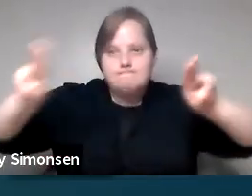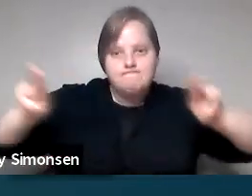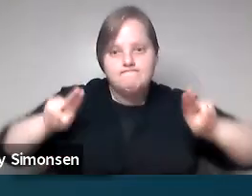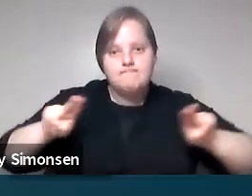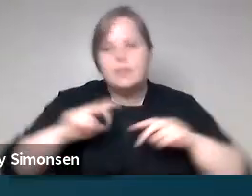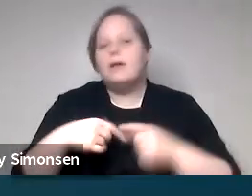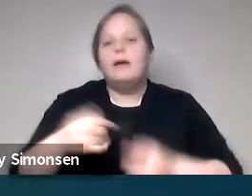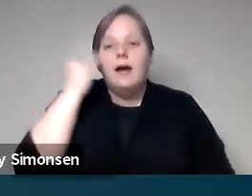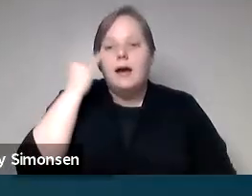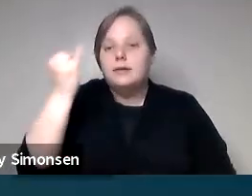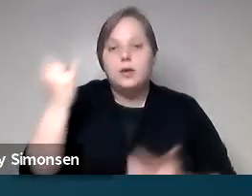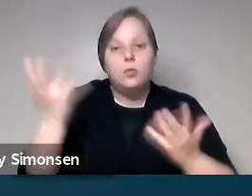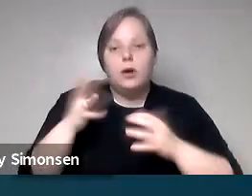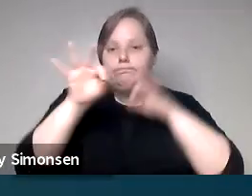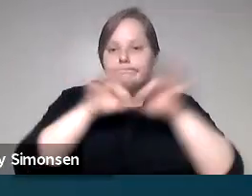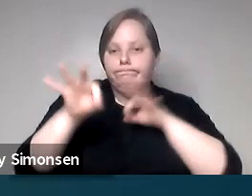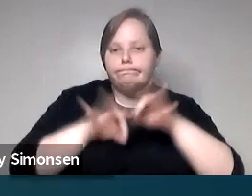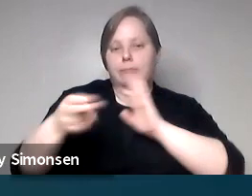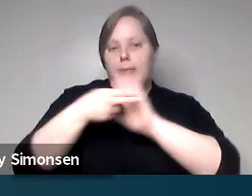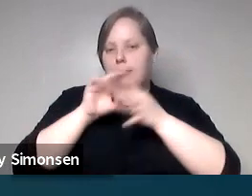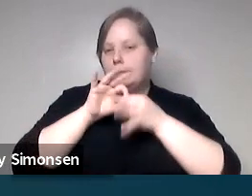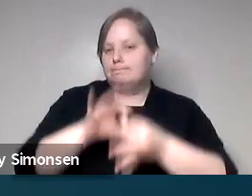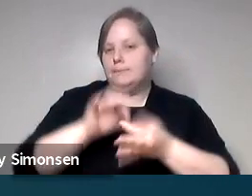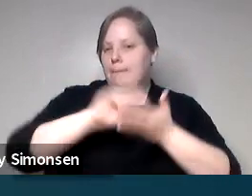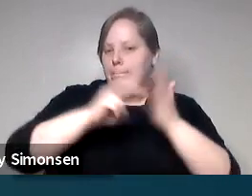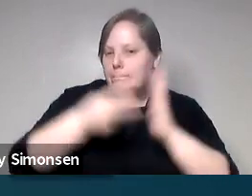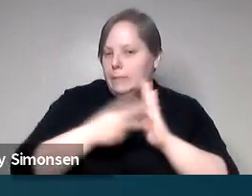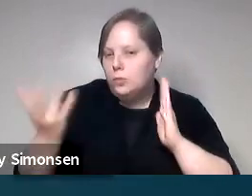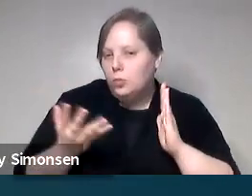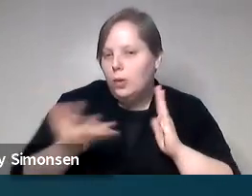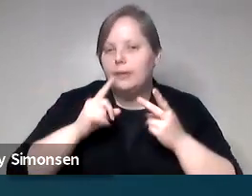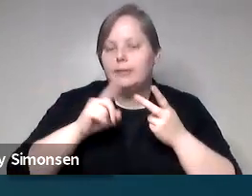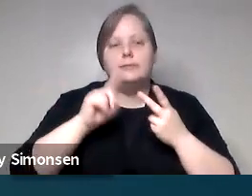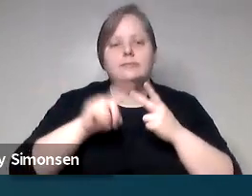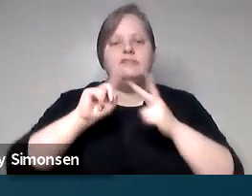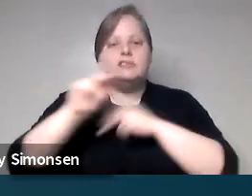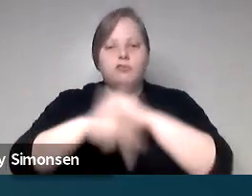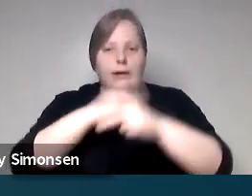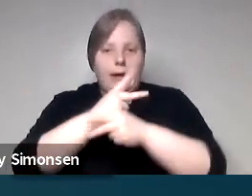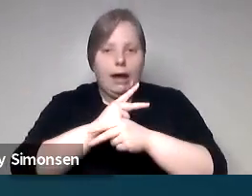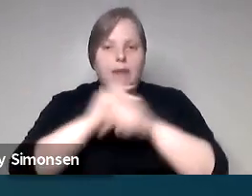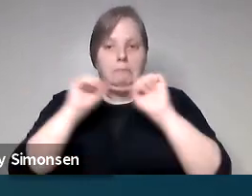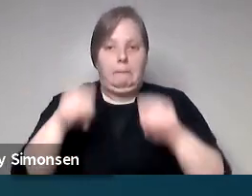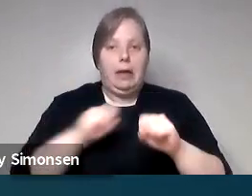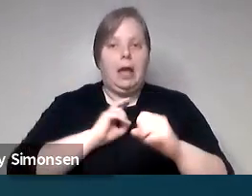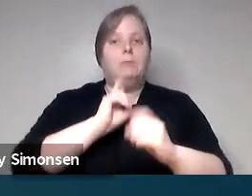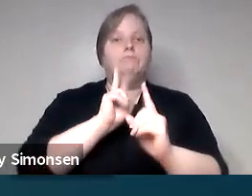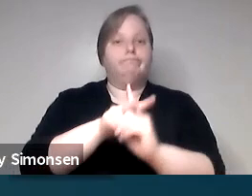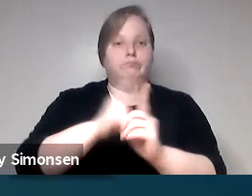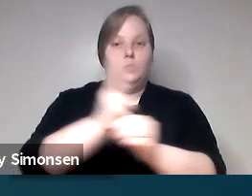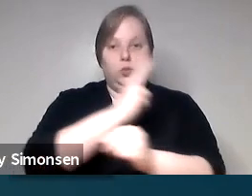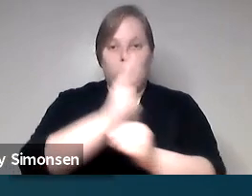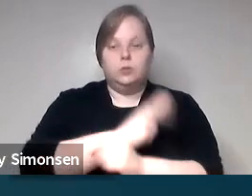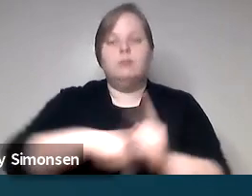through what labeling is about, what types of labels we can use, and give you some